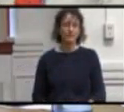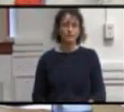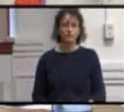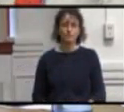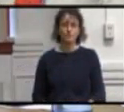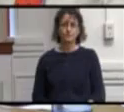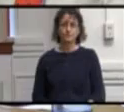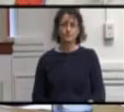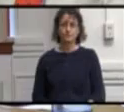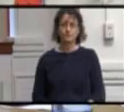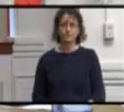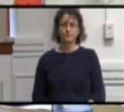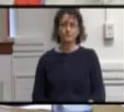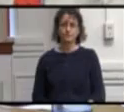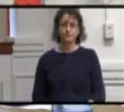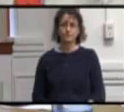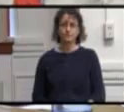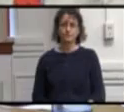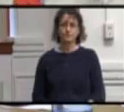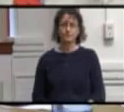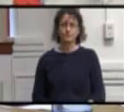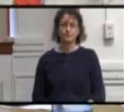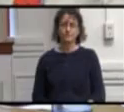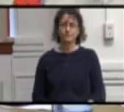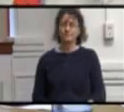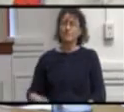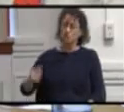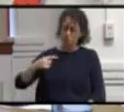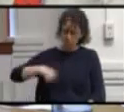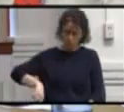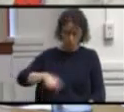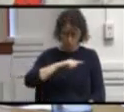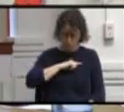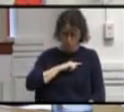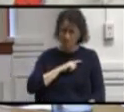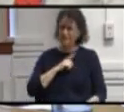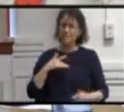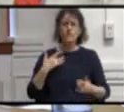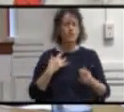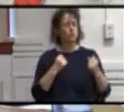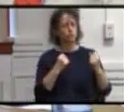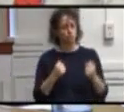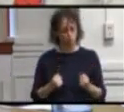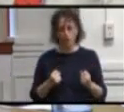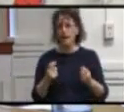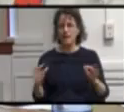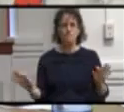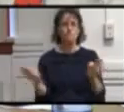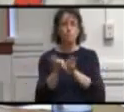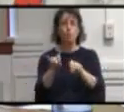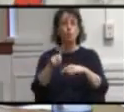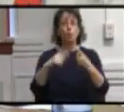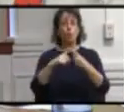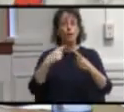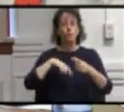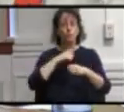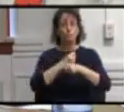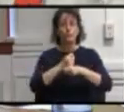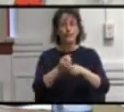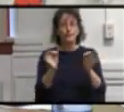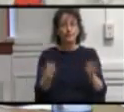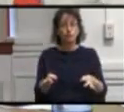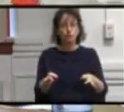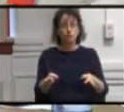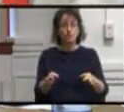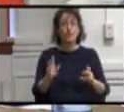hard and have been committed to a model where we try to get citizen input in decisions that we make. And so for many